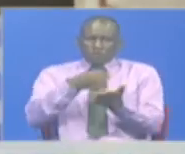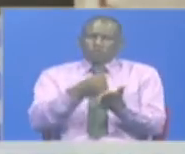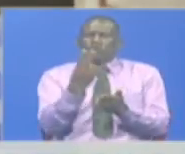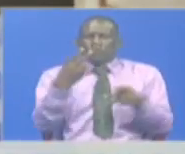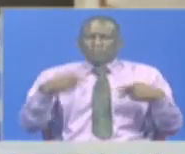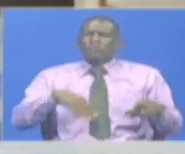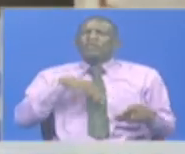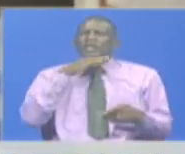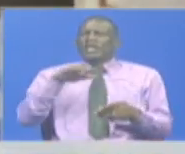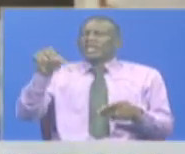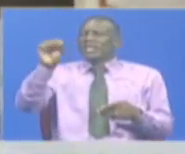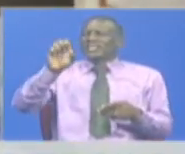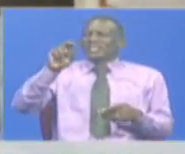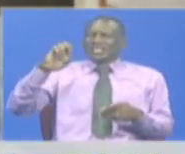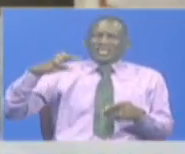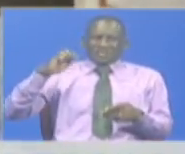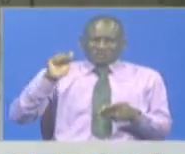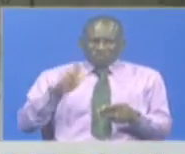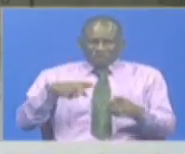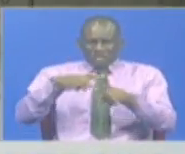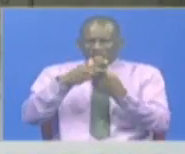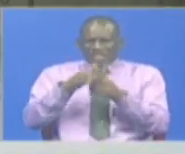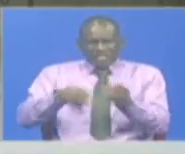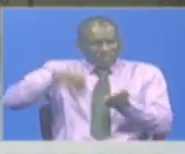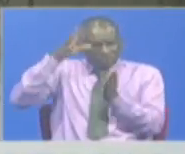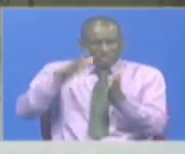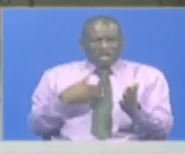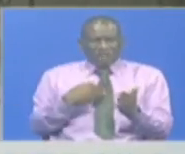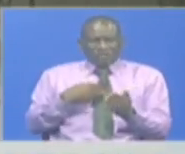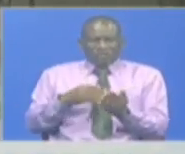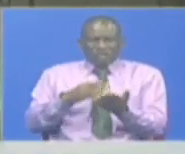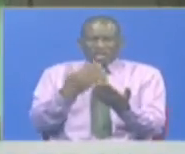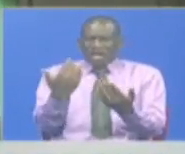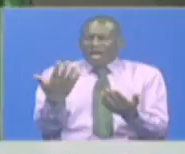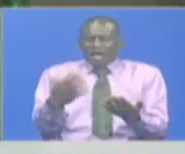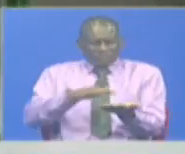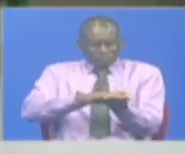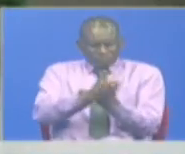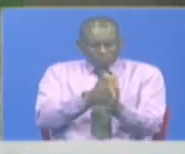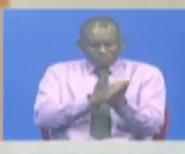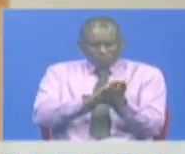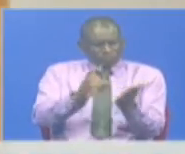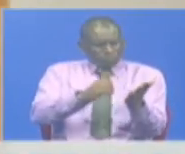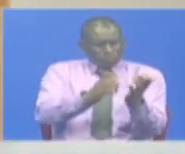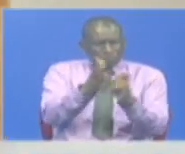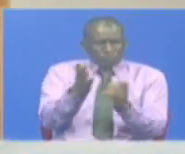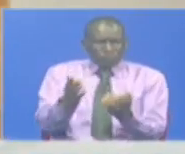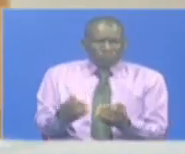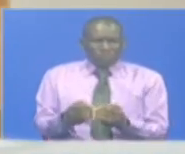Senegal, engineering students have invented automatic hand sanitizer dispensers and medical robots.